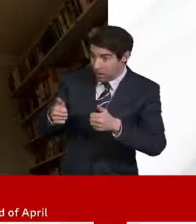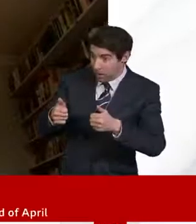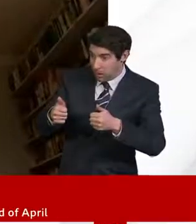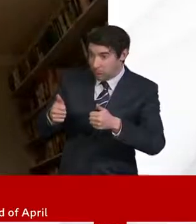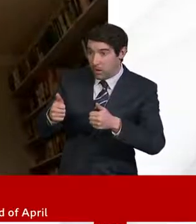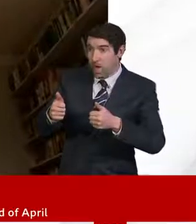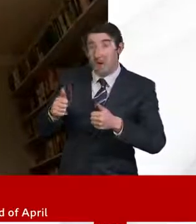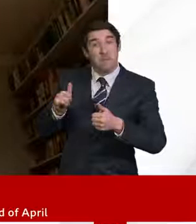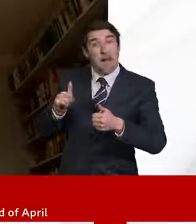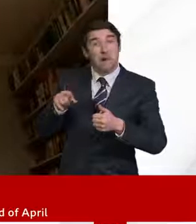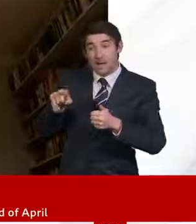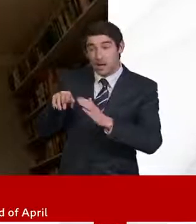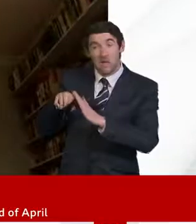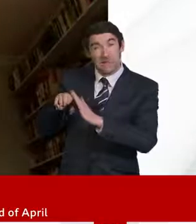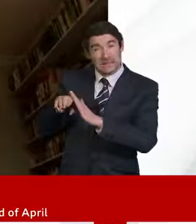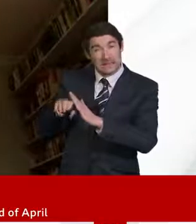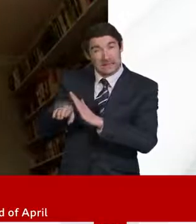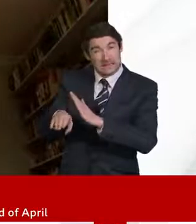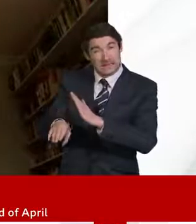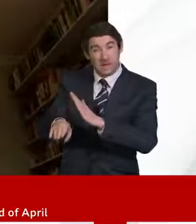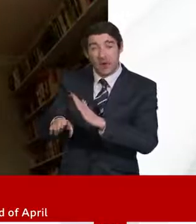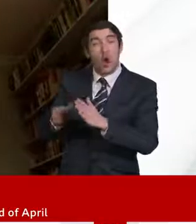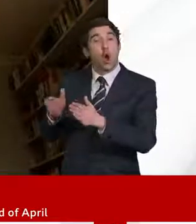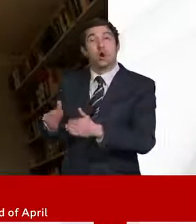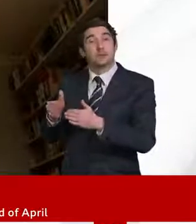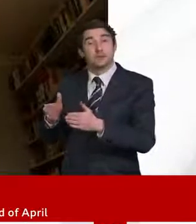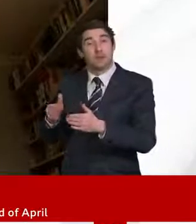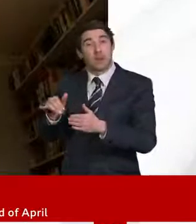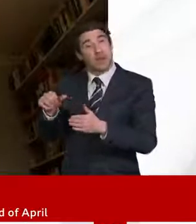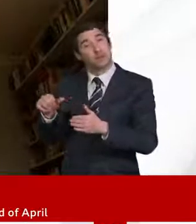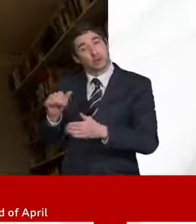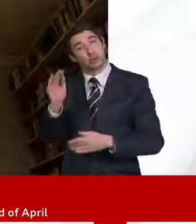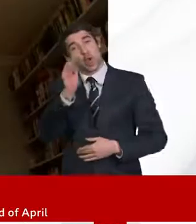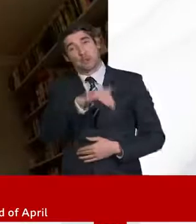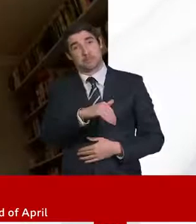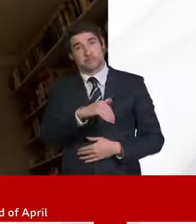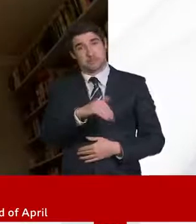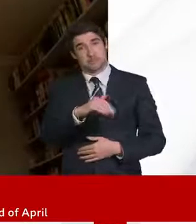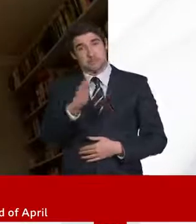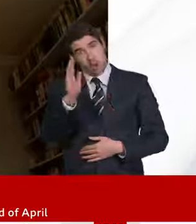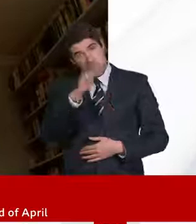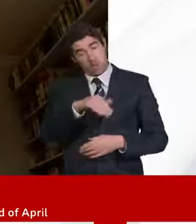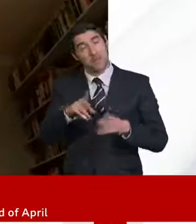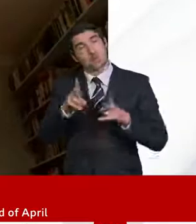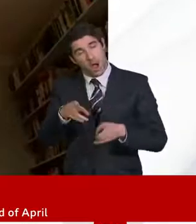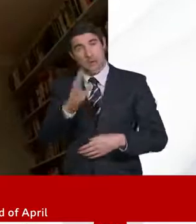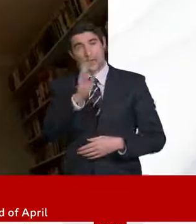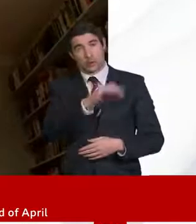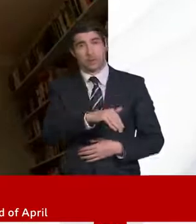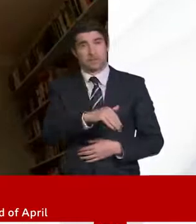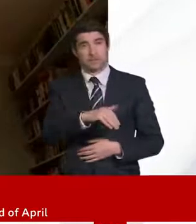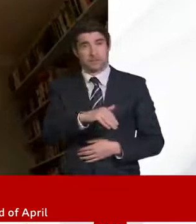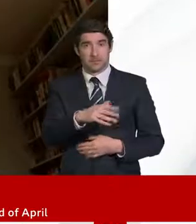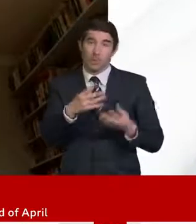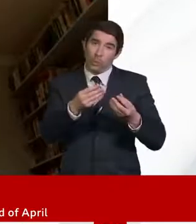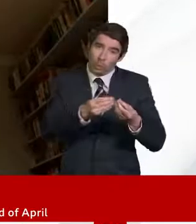to die because they are so frail that the prospect of surviving in hospital is slim, and it is probably better for them and their